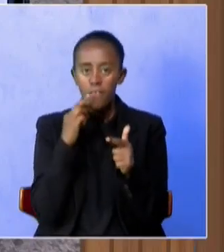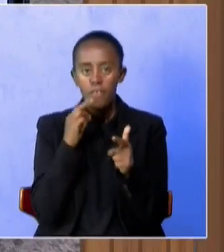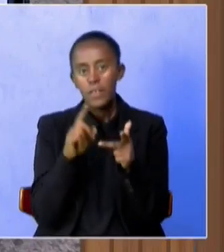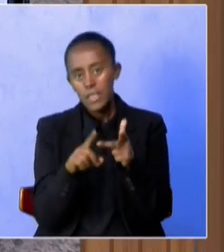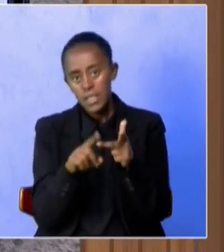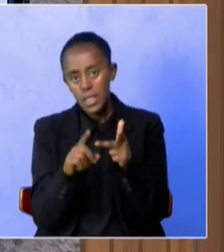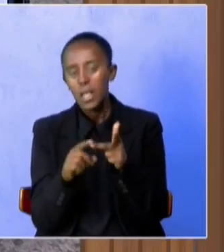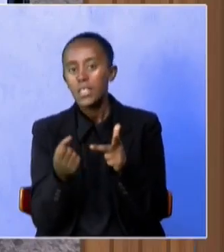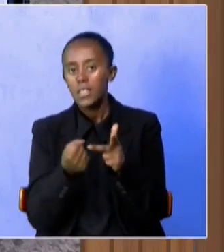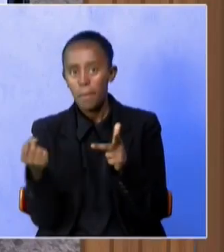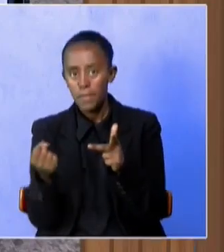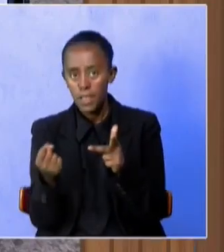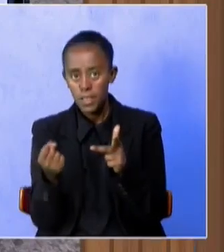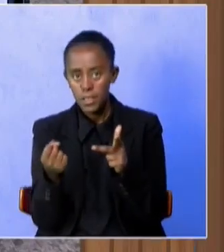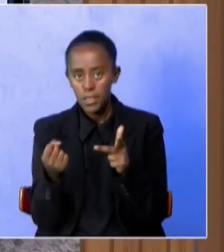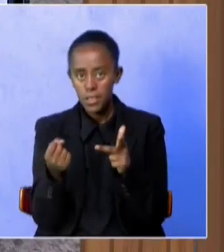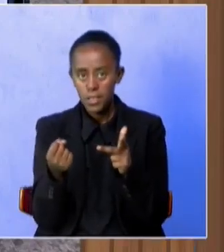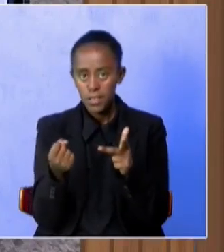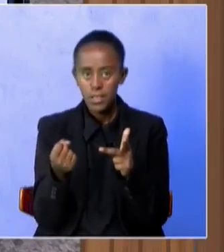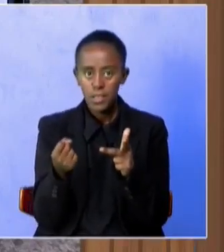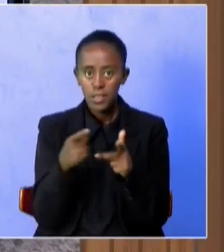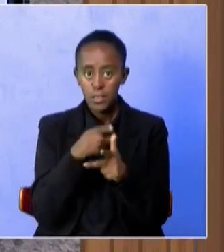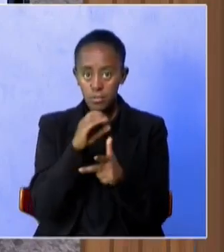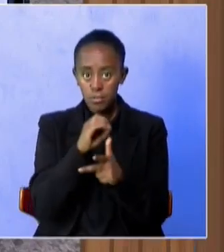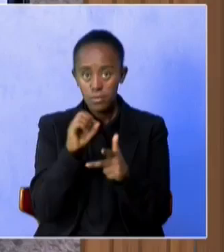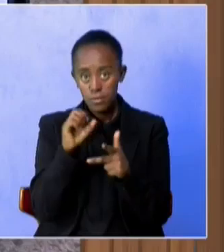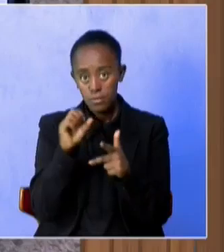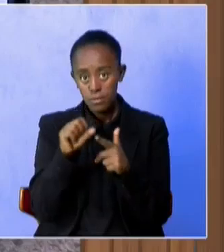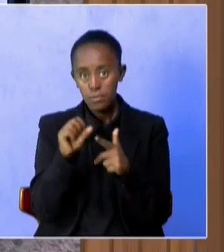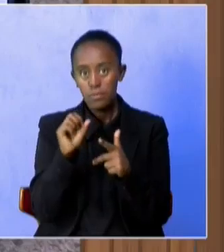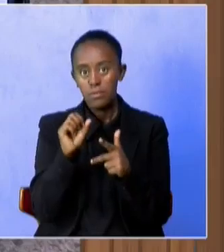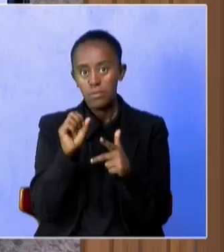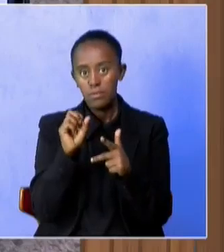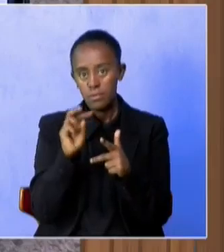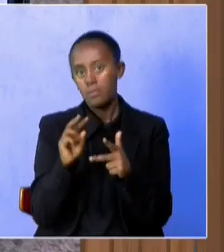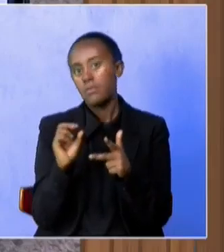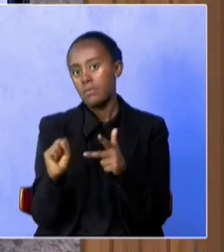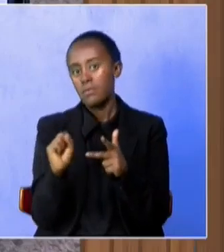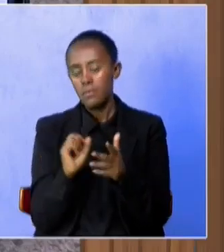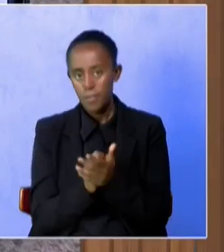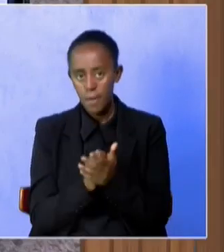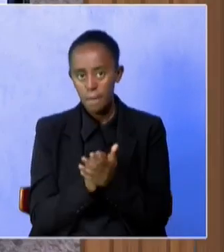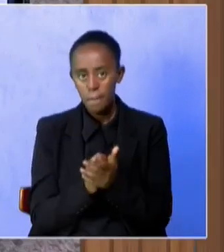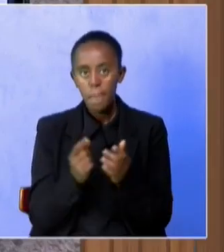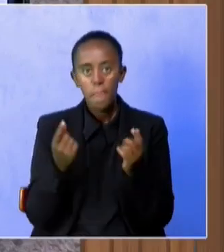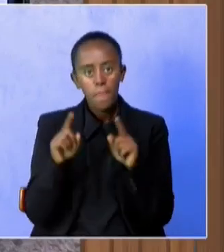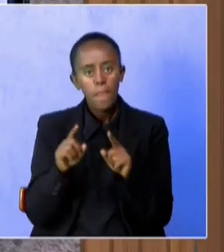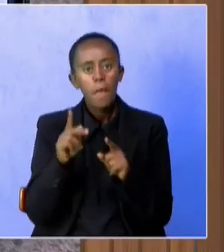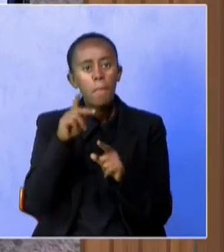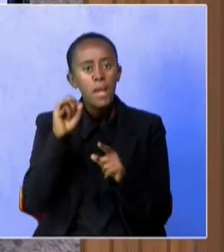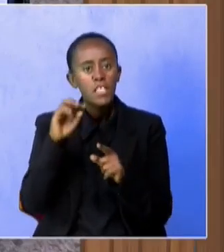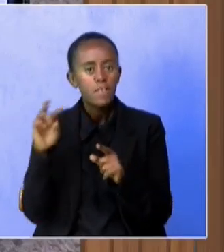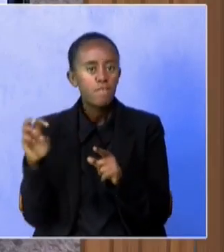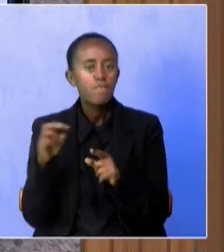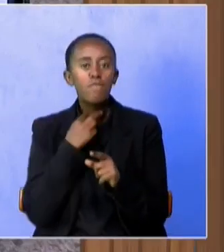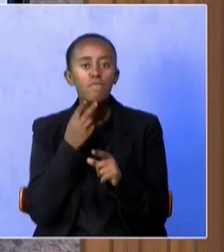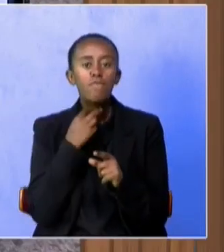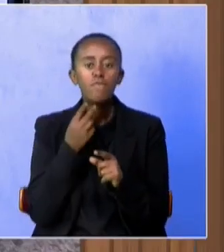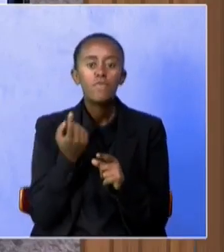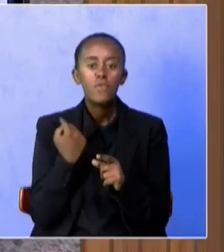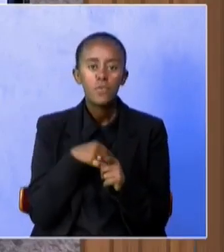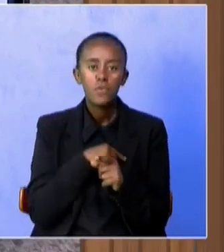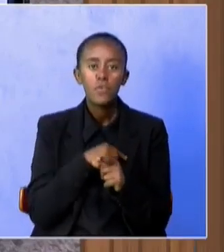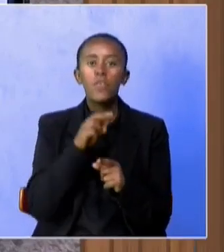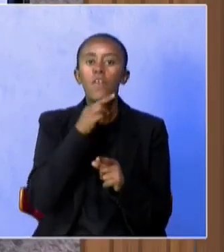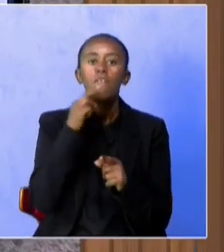in this case, when it is passive voice, we have verb to be's, as you can see